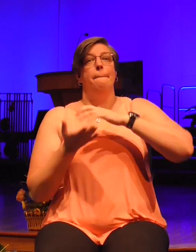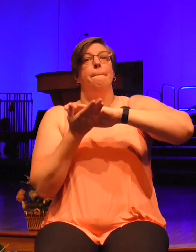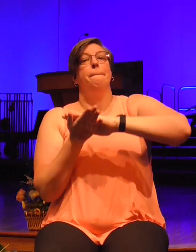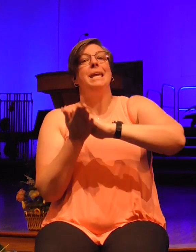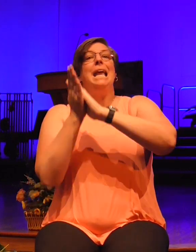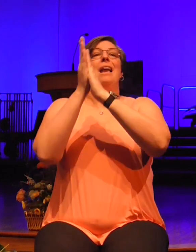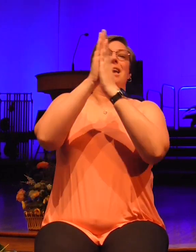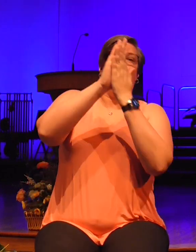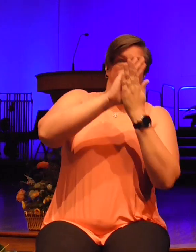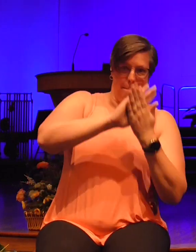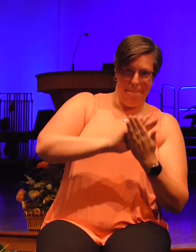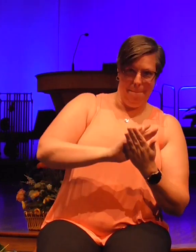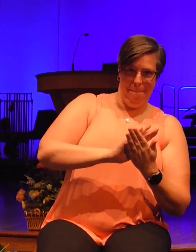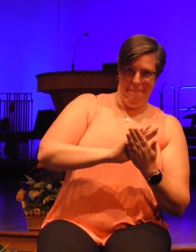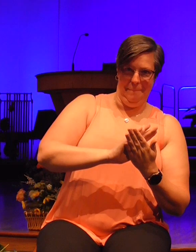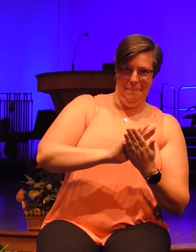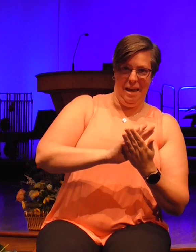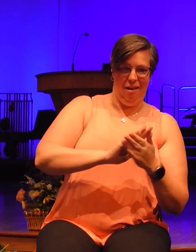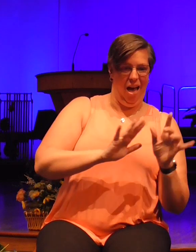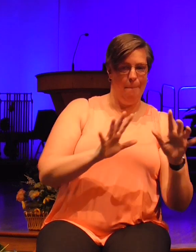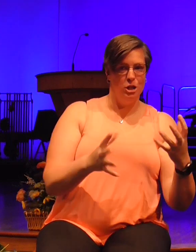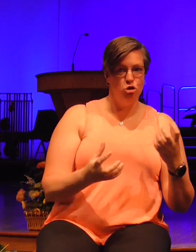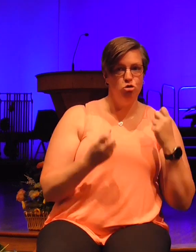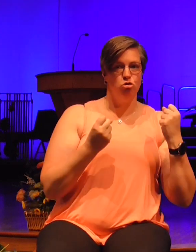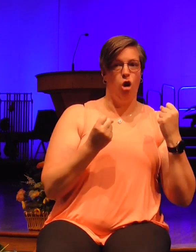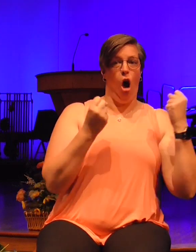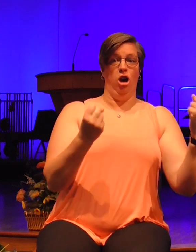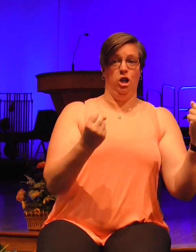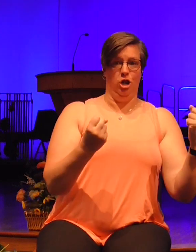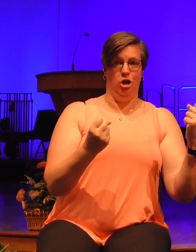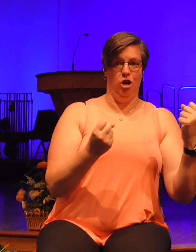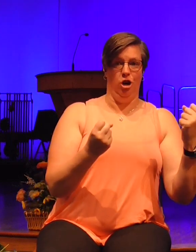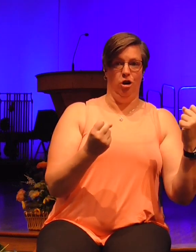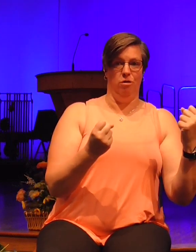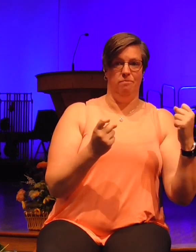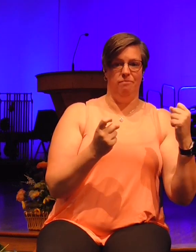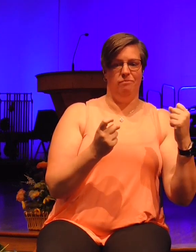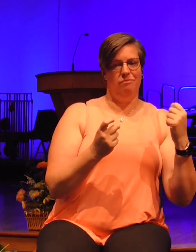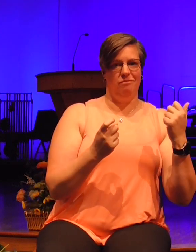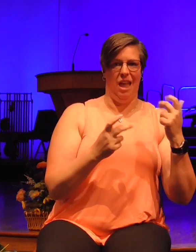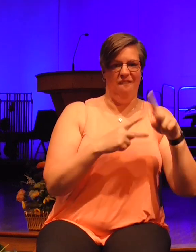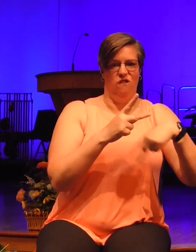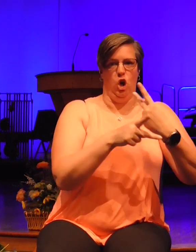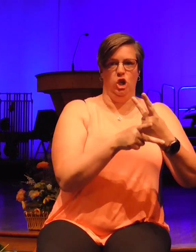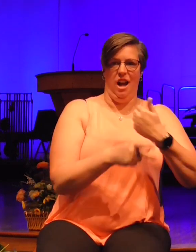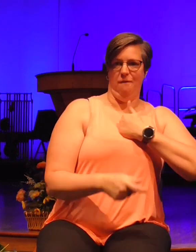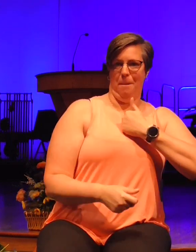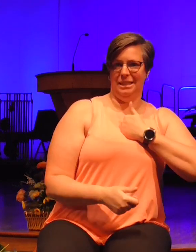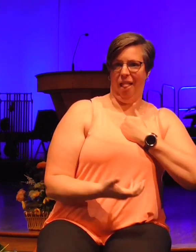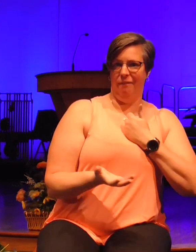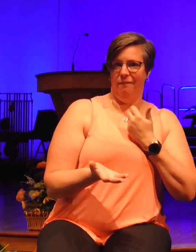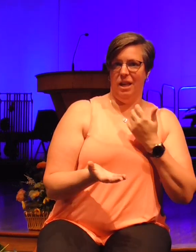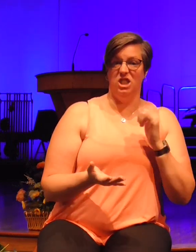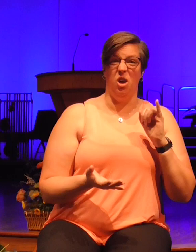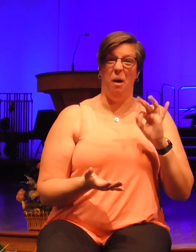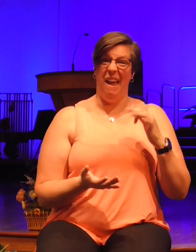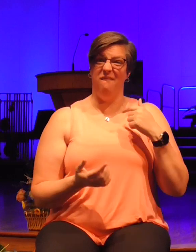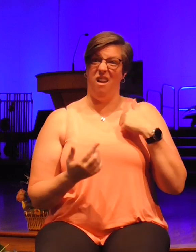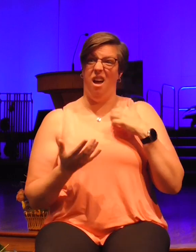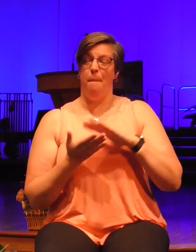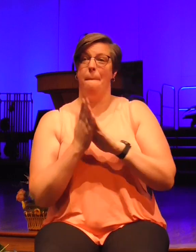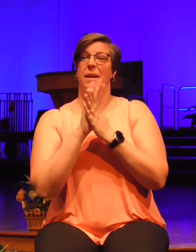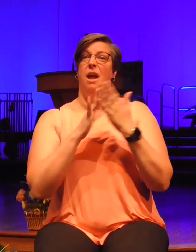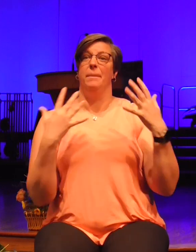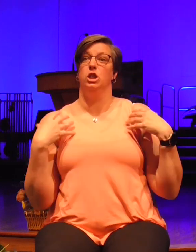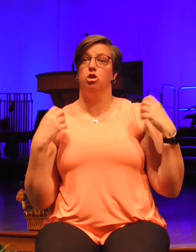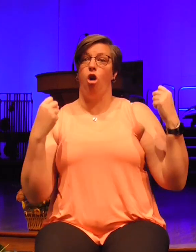in the midst of it was a stronger version of myself. And if I'm becoming the stronger version of myself,